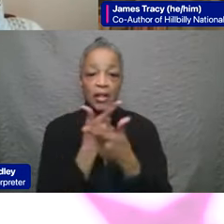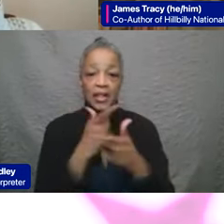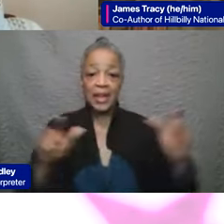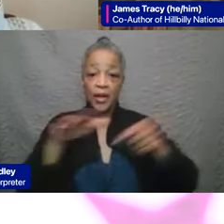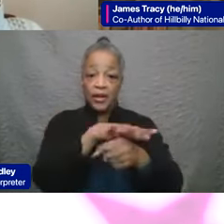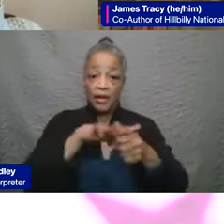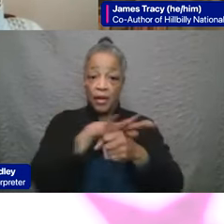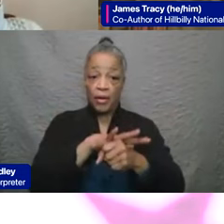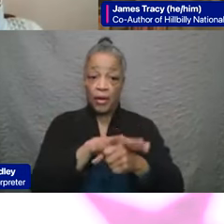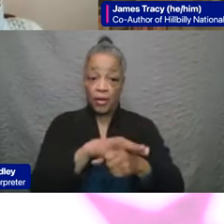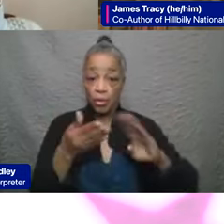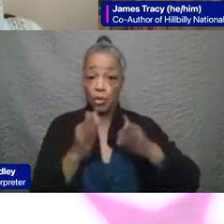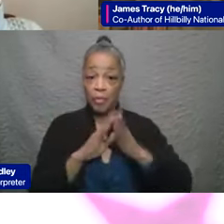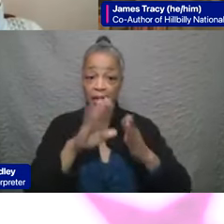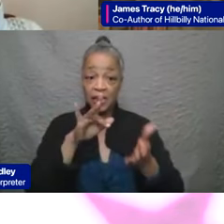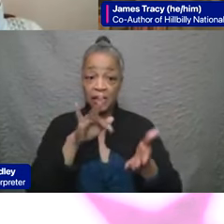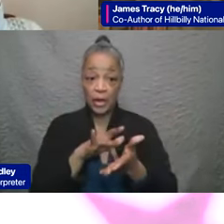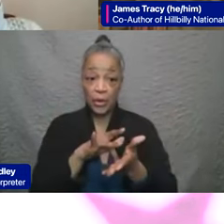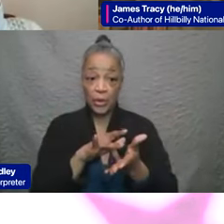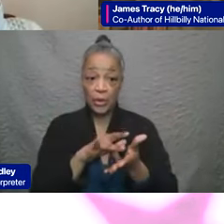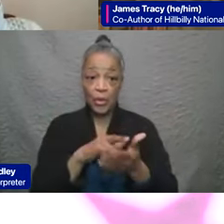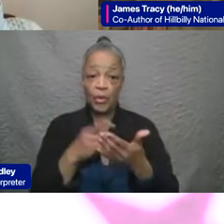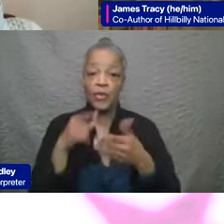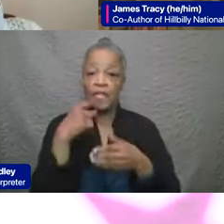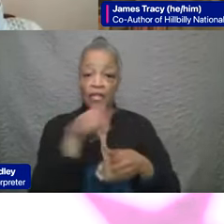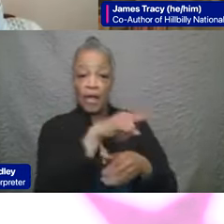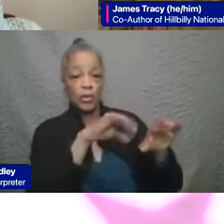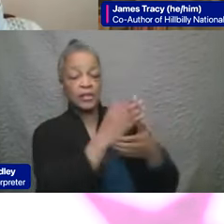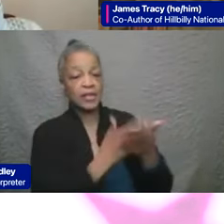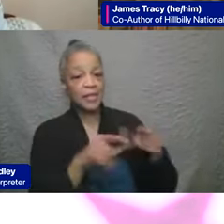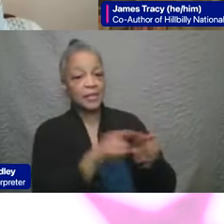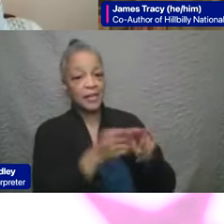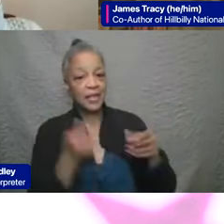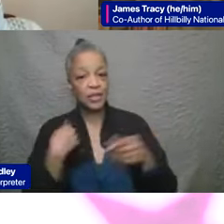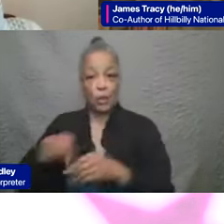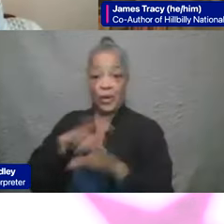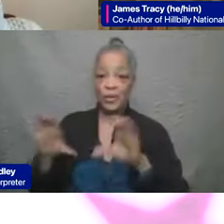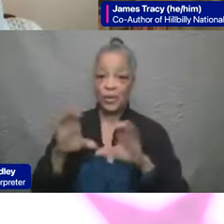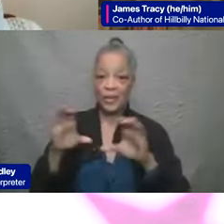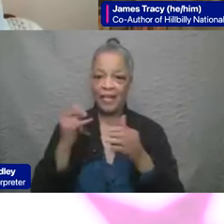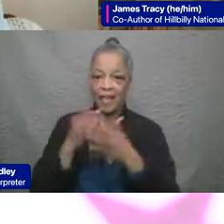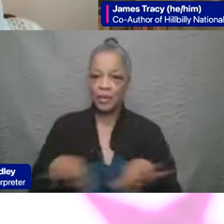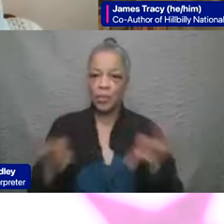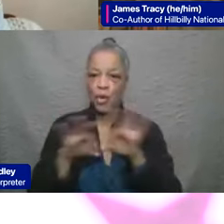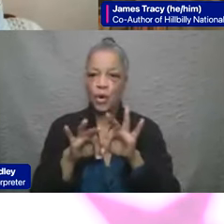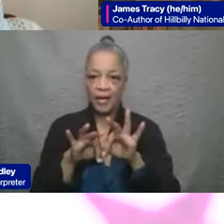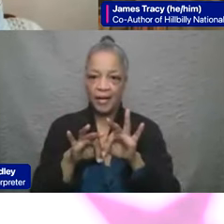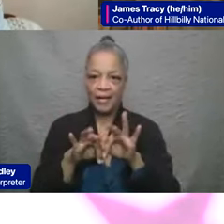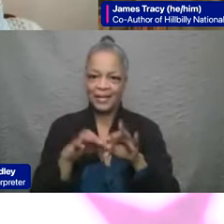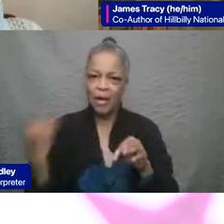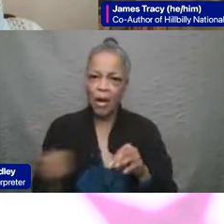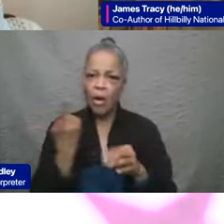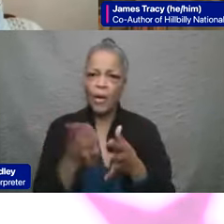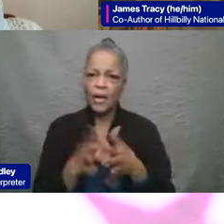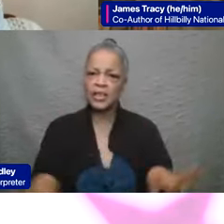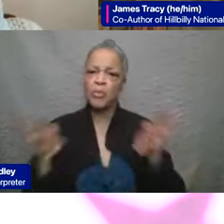center where they're doing some of the same practices that we're doing, right? So I think that's important. I think it's always important that